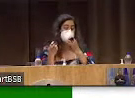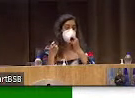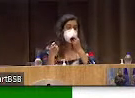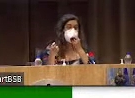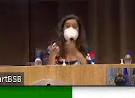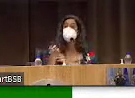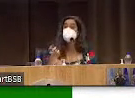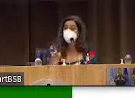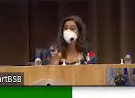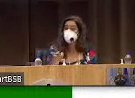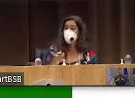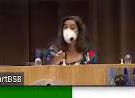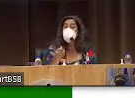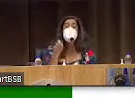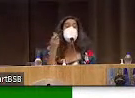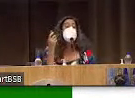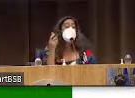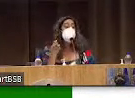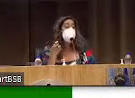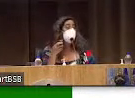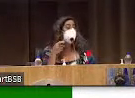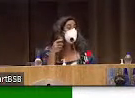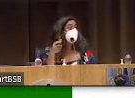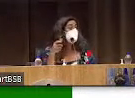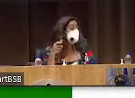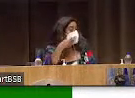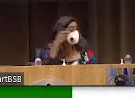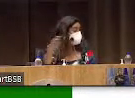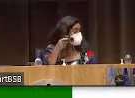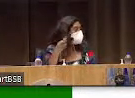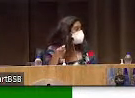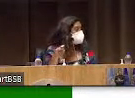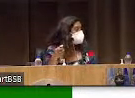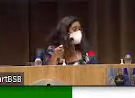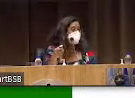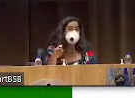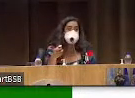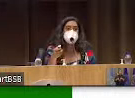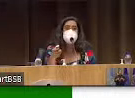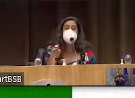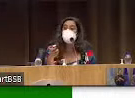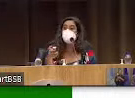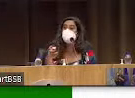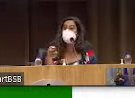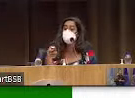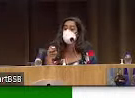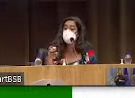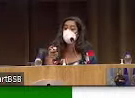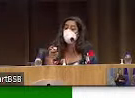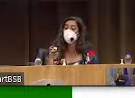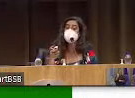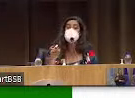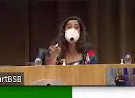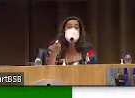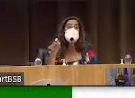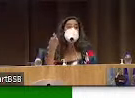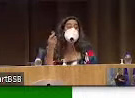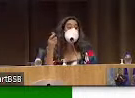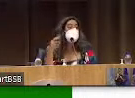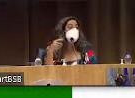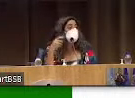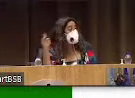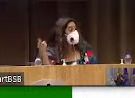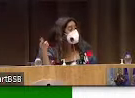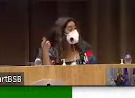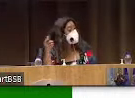Talk about a service of a unit in the social center with a big population, over